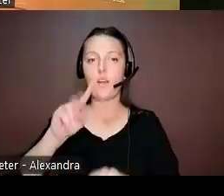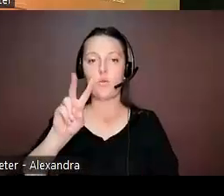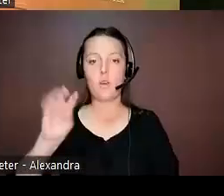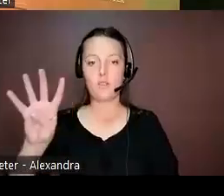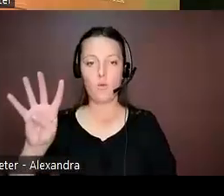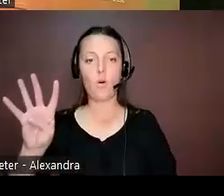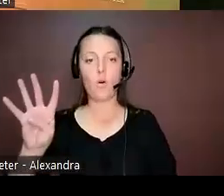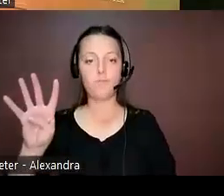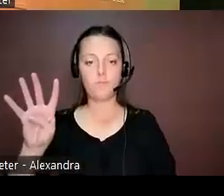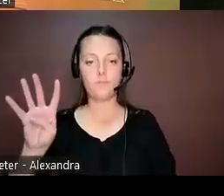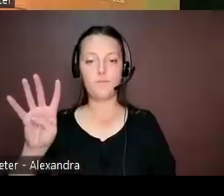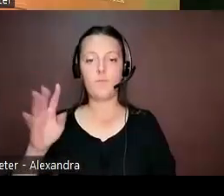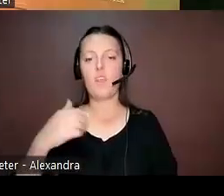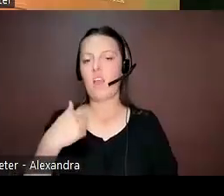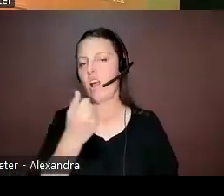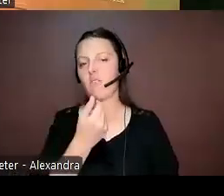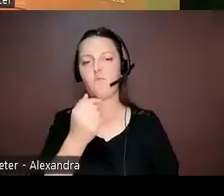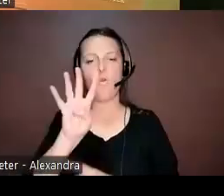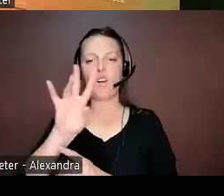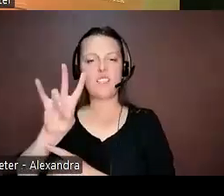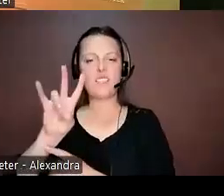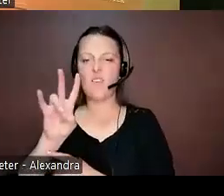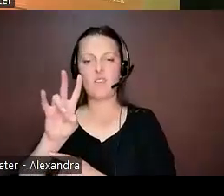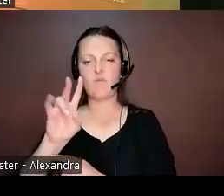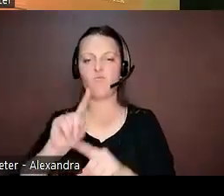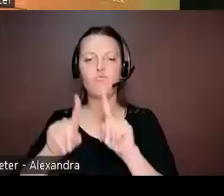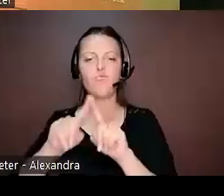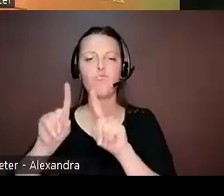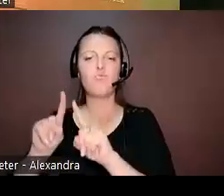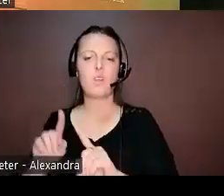programs around the United States and Canada as well.